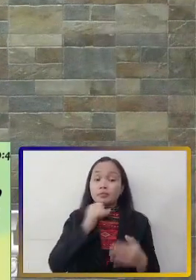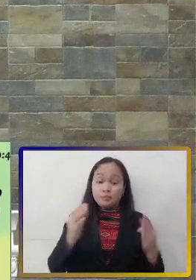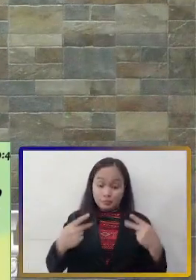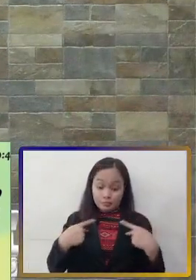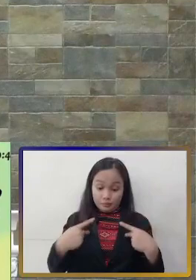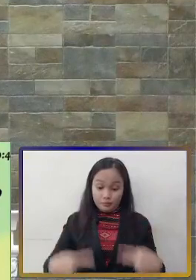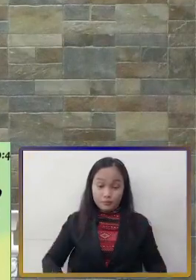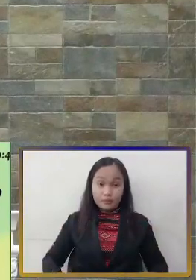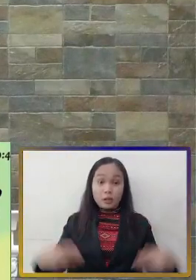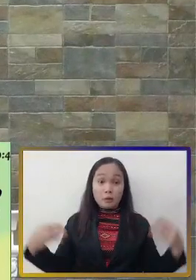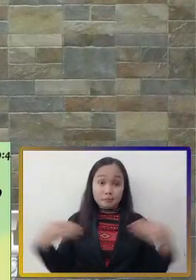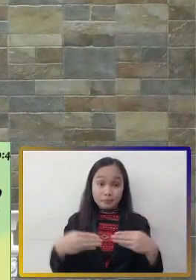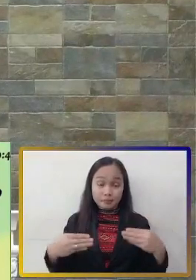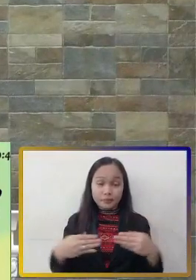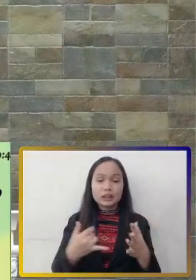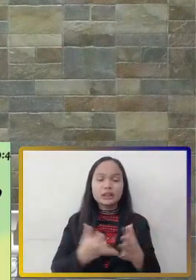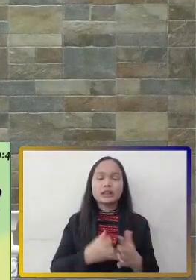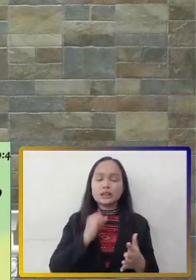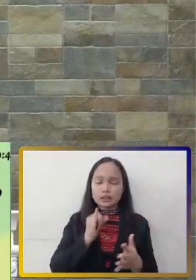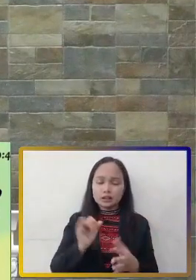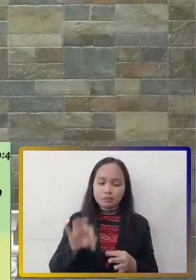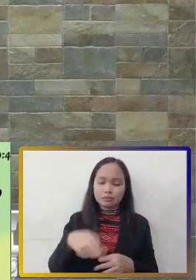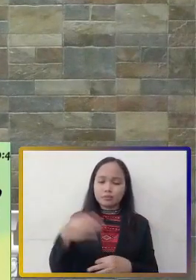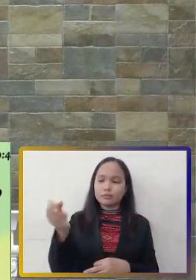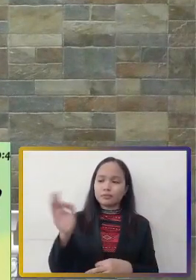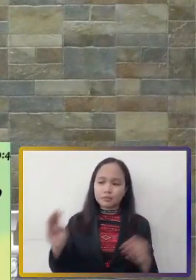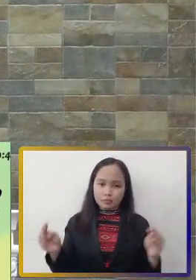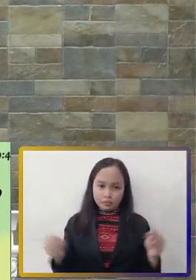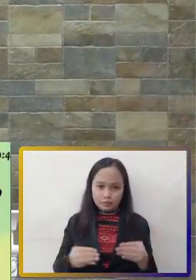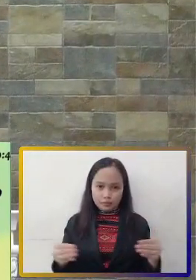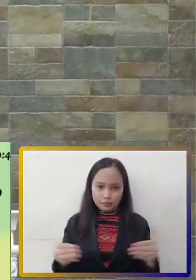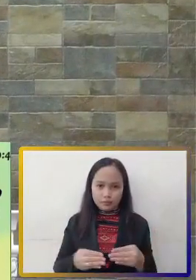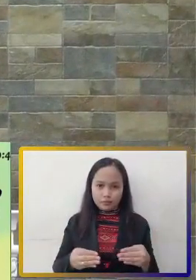of the flesh. This is a spiritual battle.